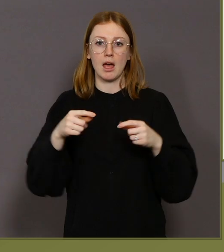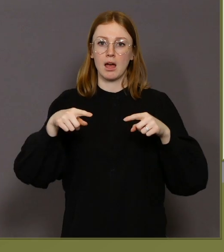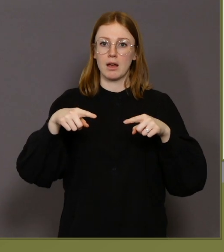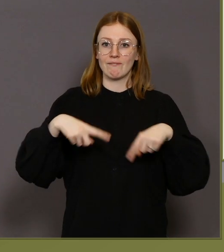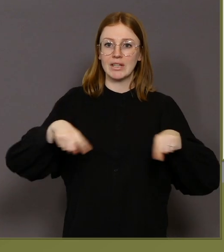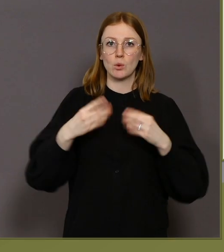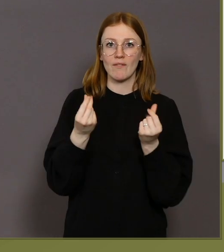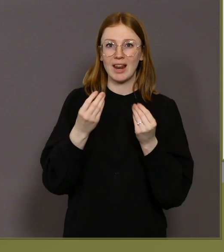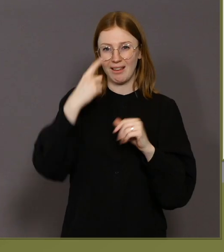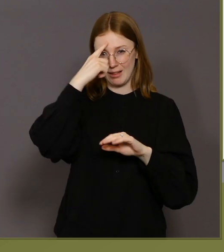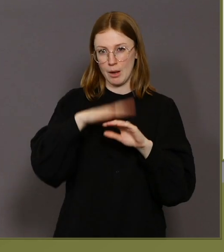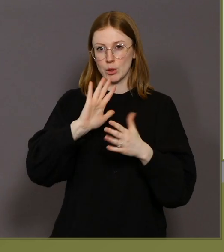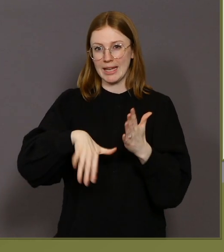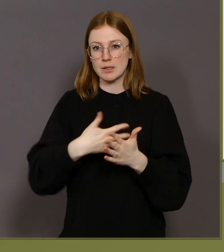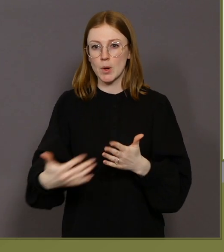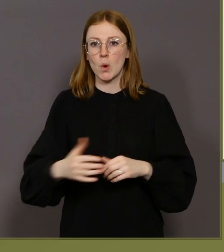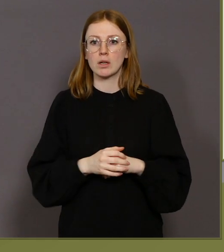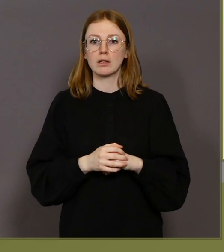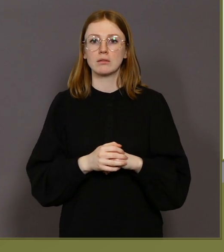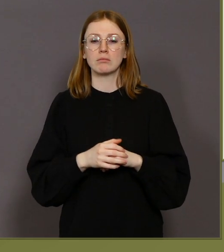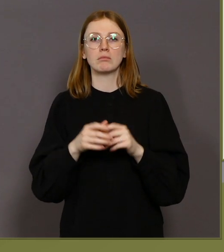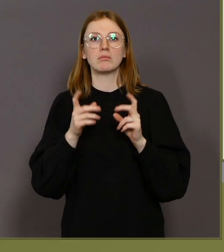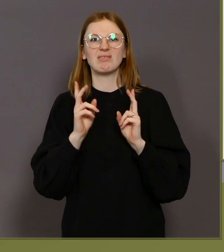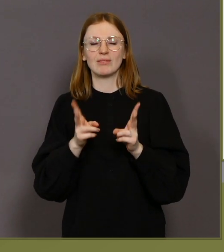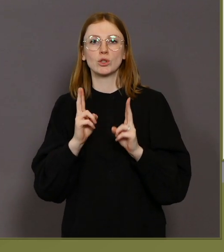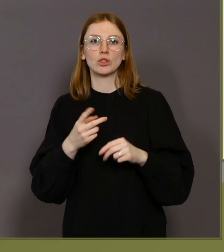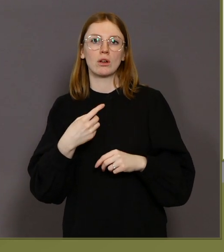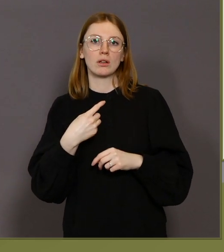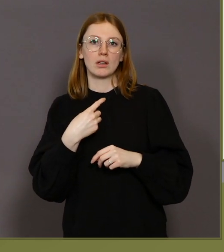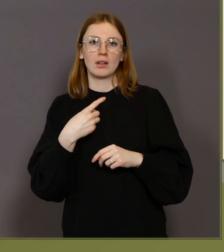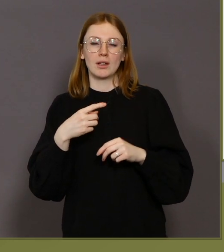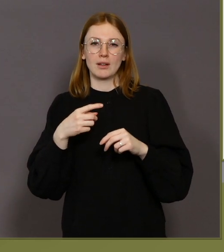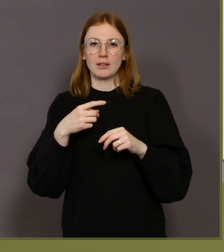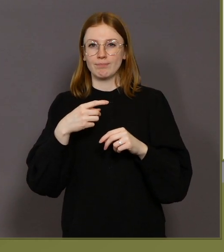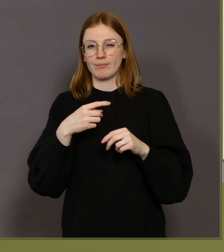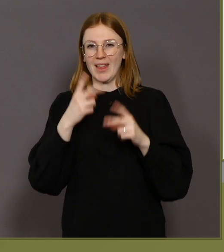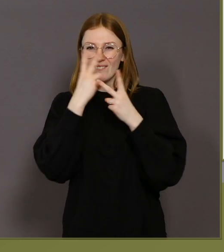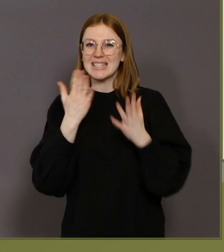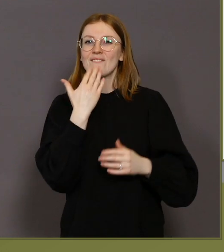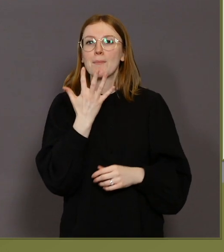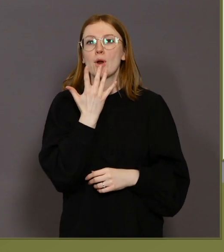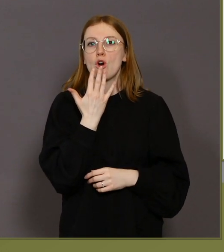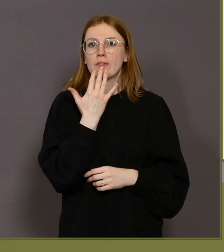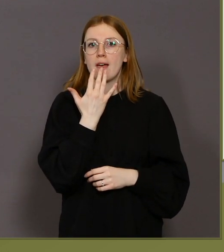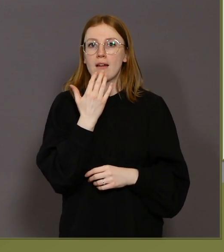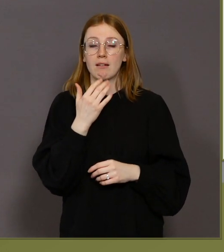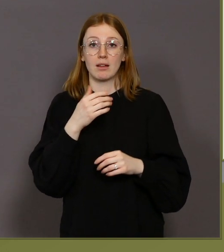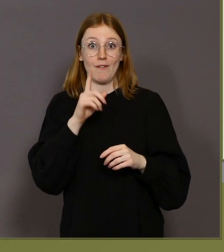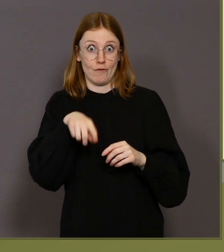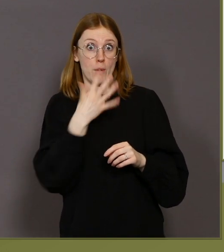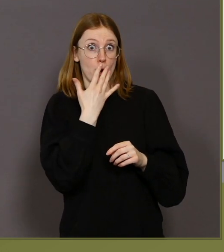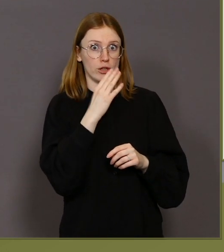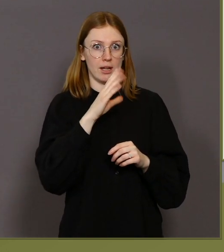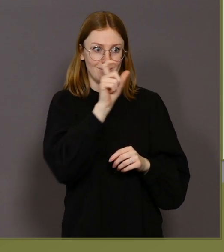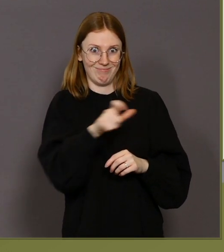language, and we need speaker identification if somebody talks, for those who talk, but also those who sign